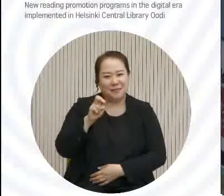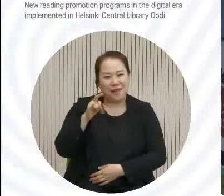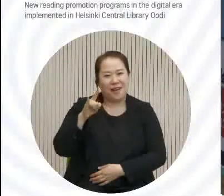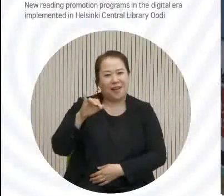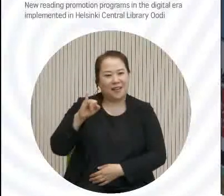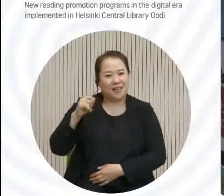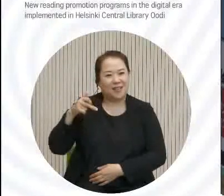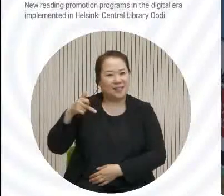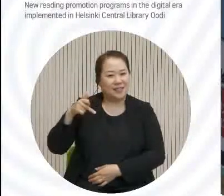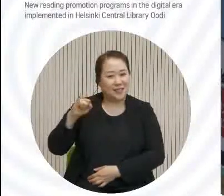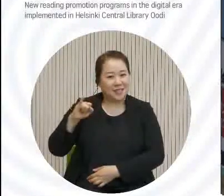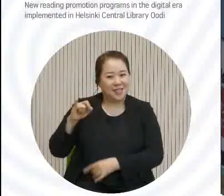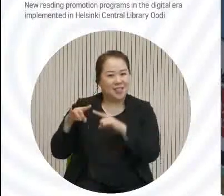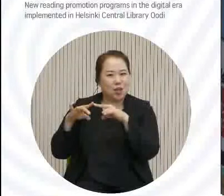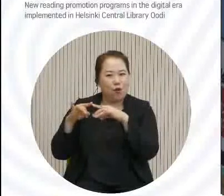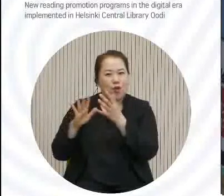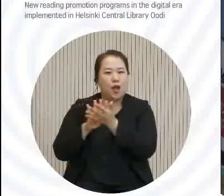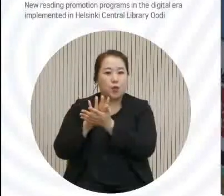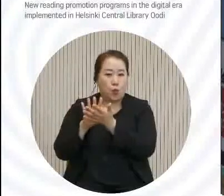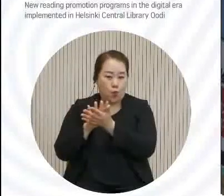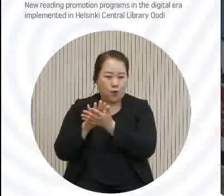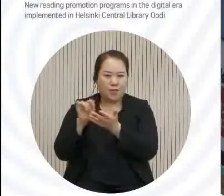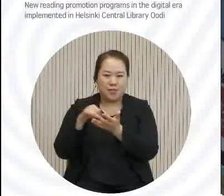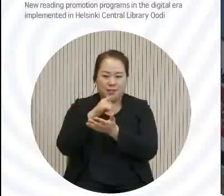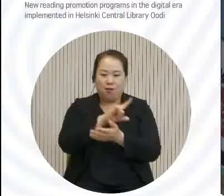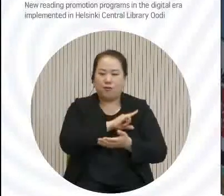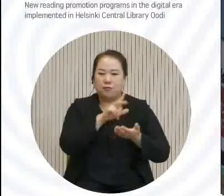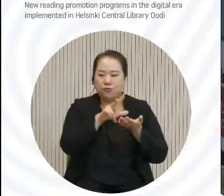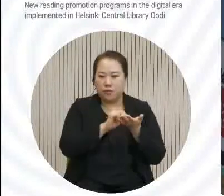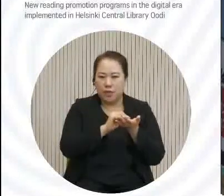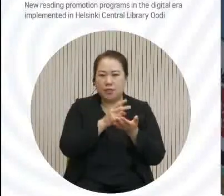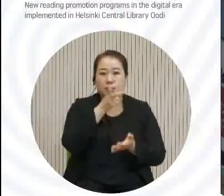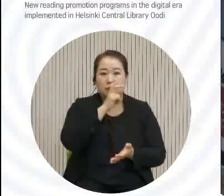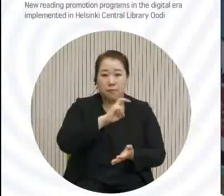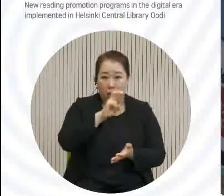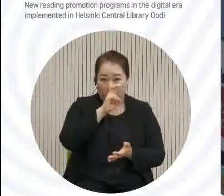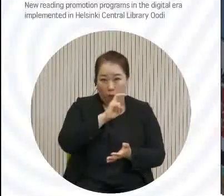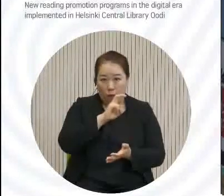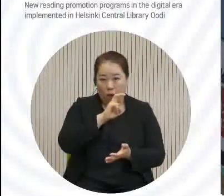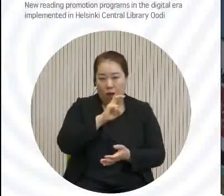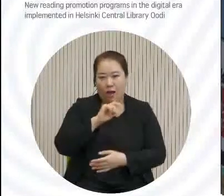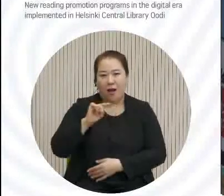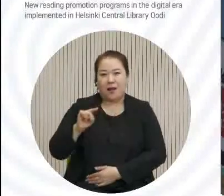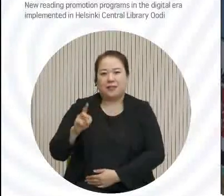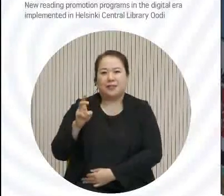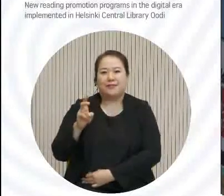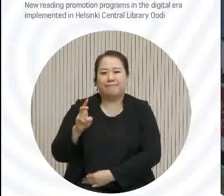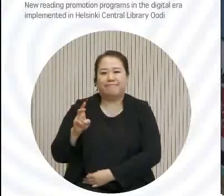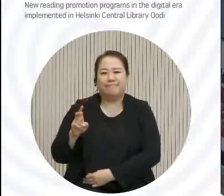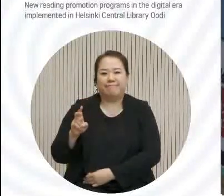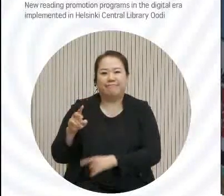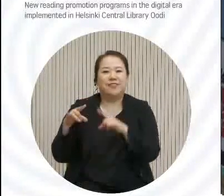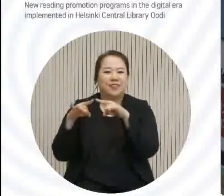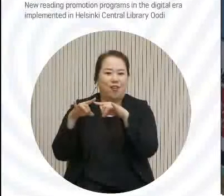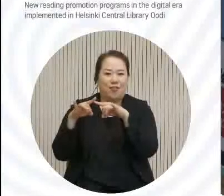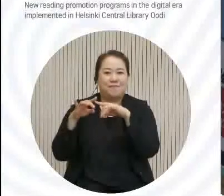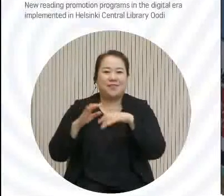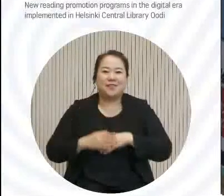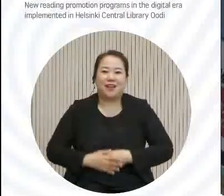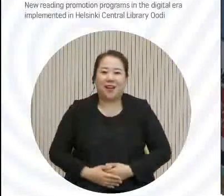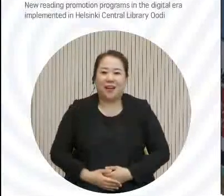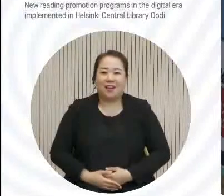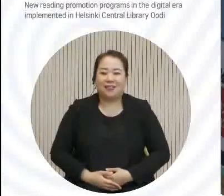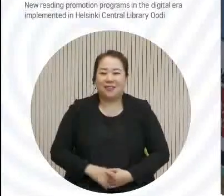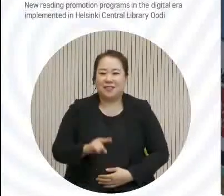music and electricity. The goal is to inspire children with a